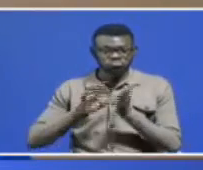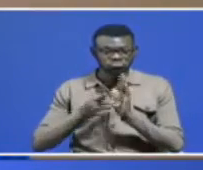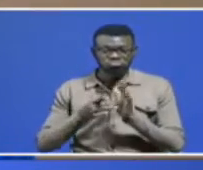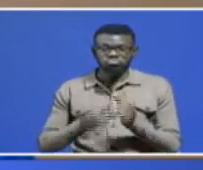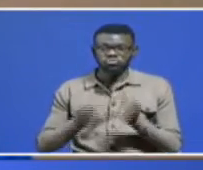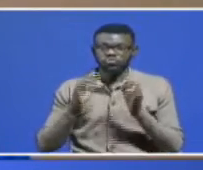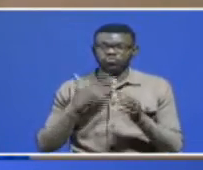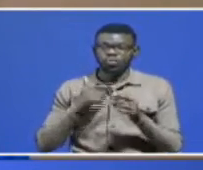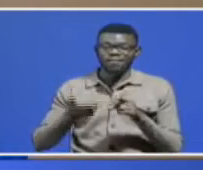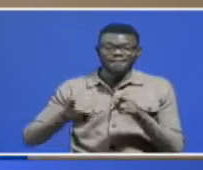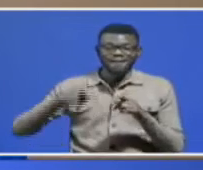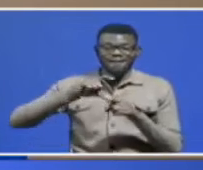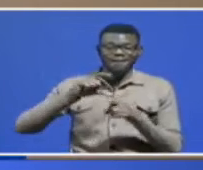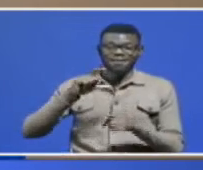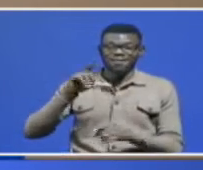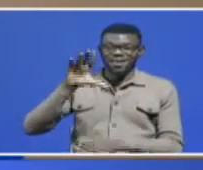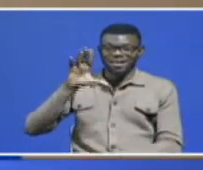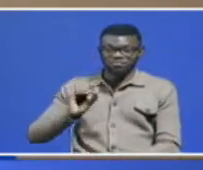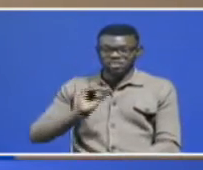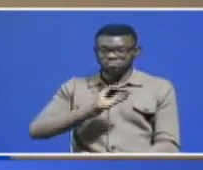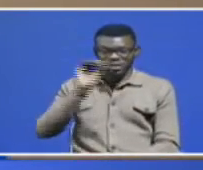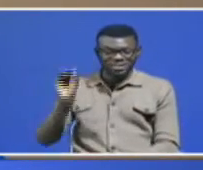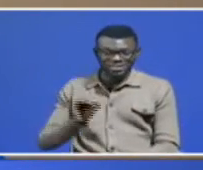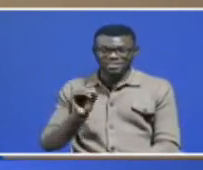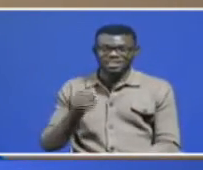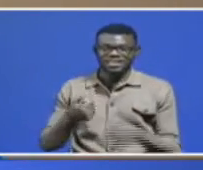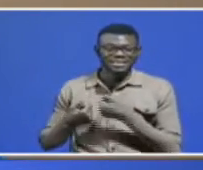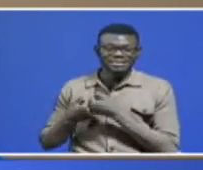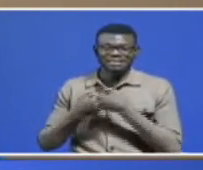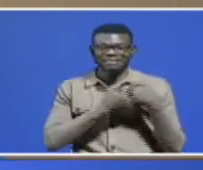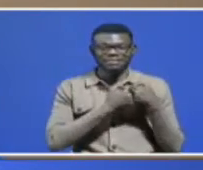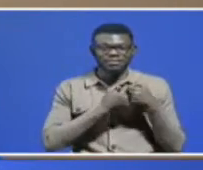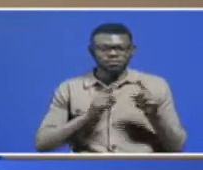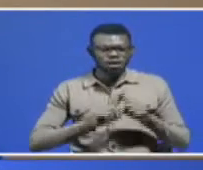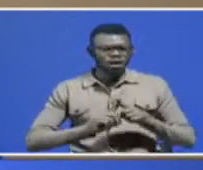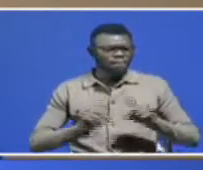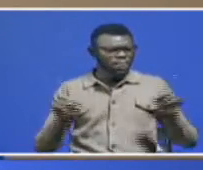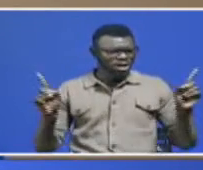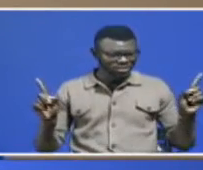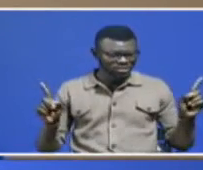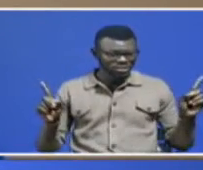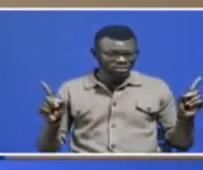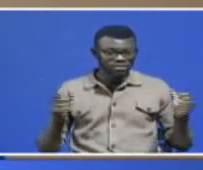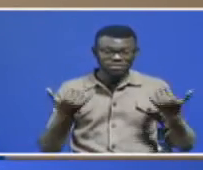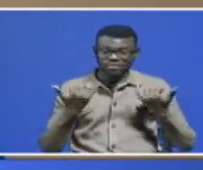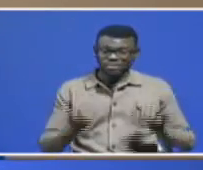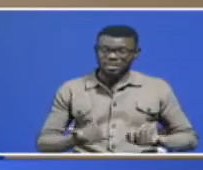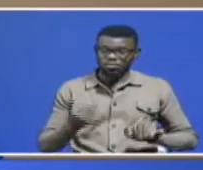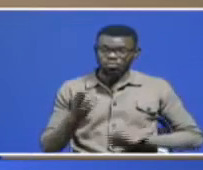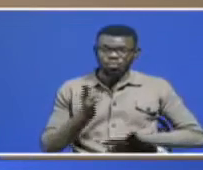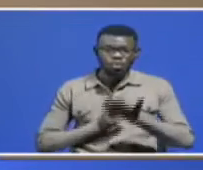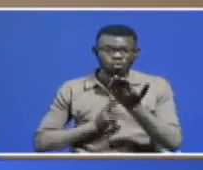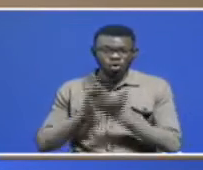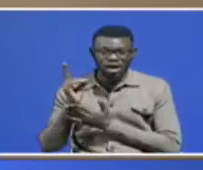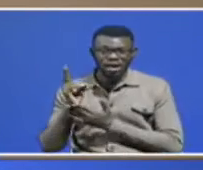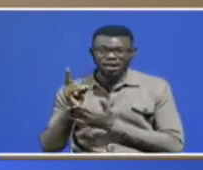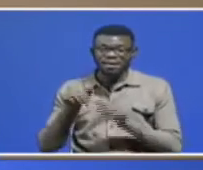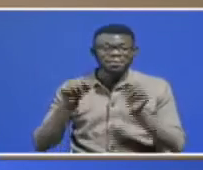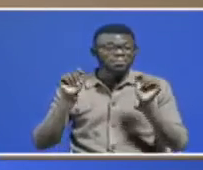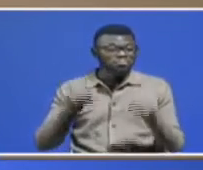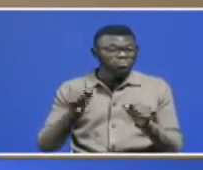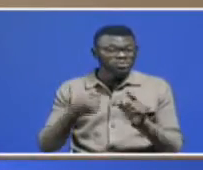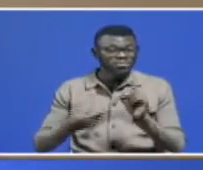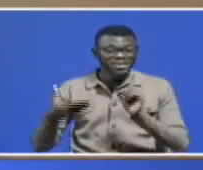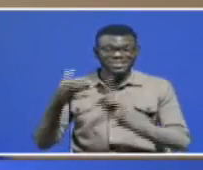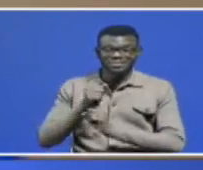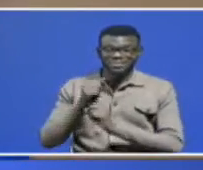want to push it to 50, then that would be a challenge. But let's be very honest and candid. Can we be able even to achieve the